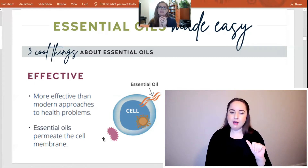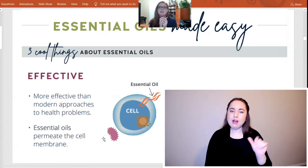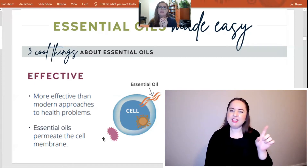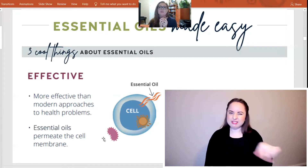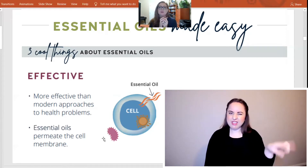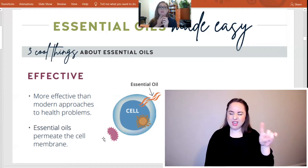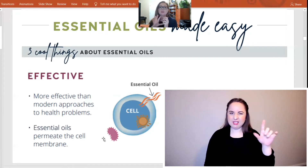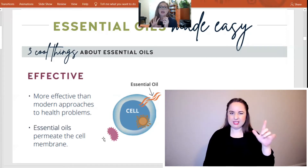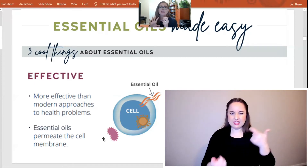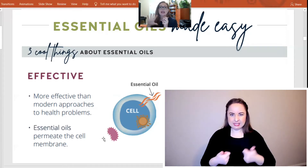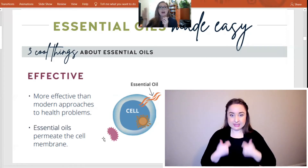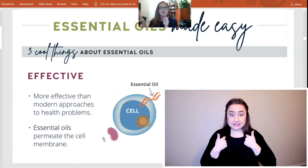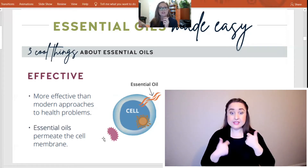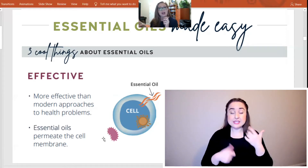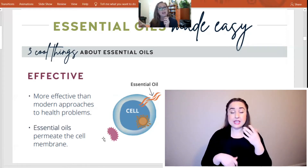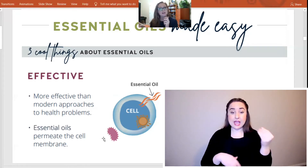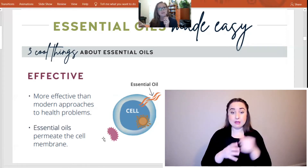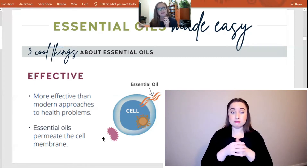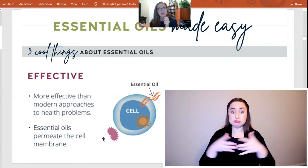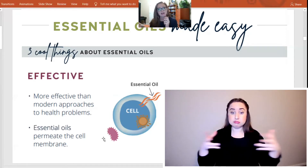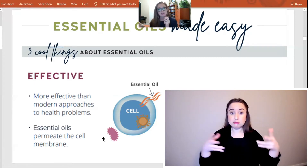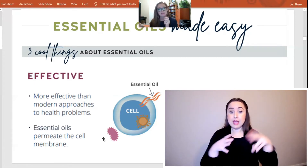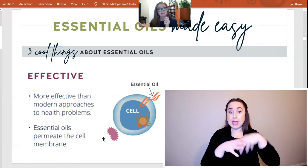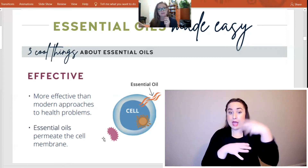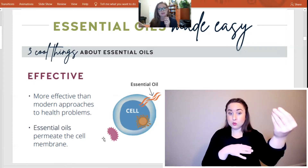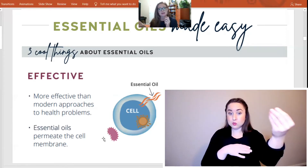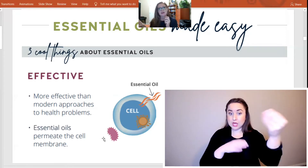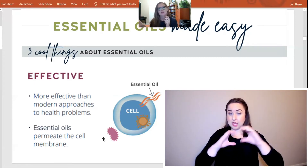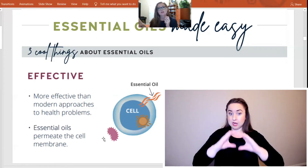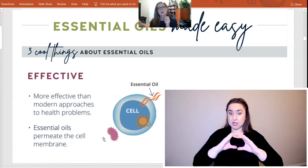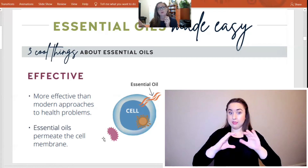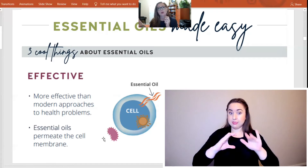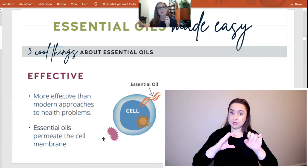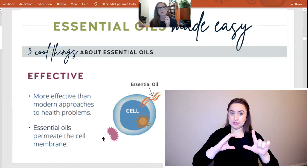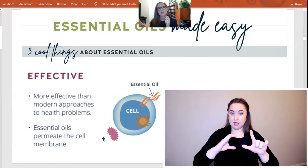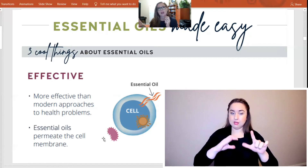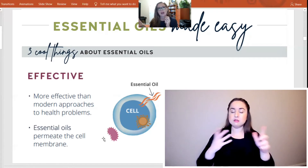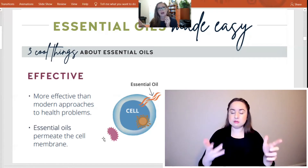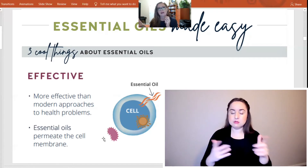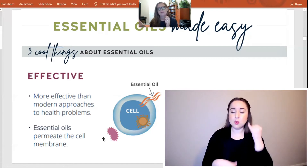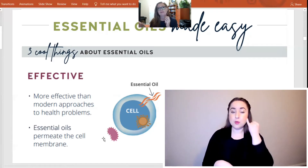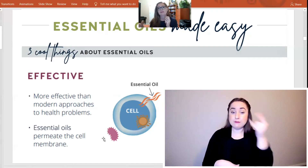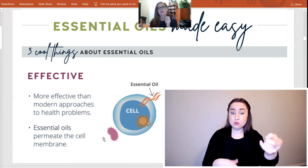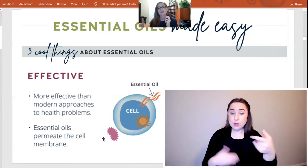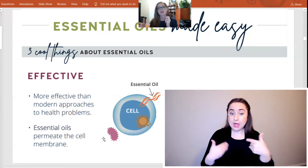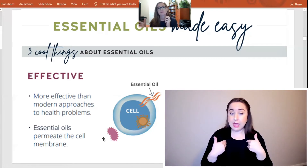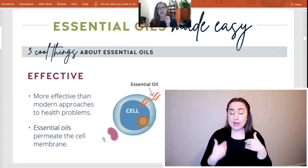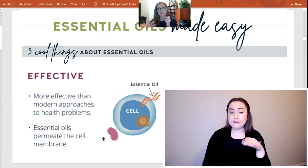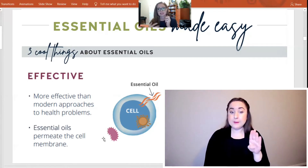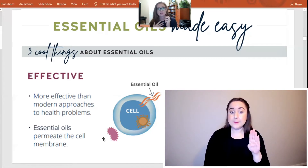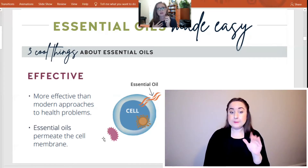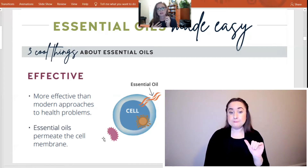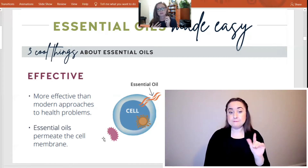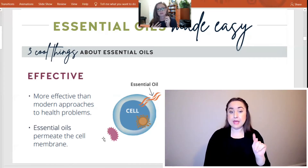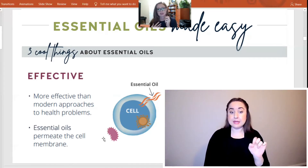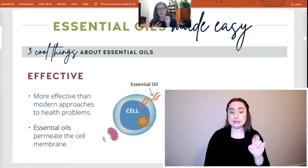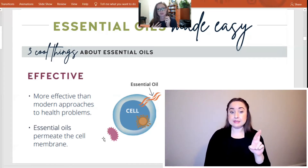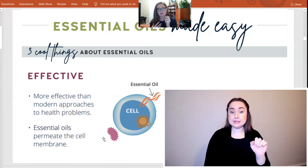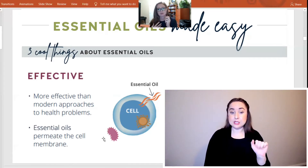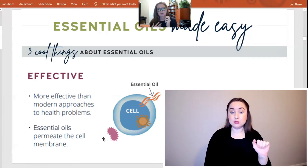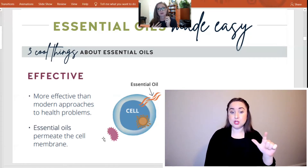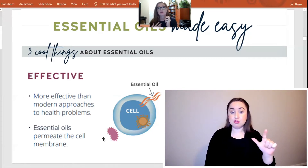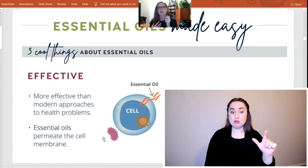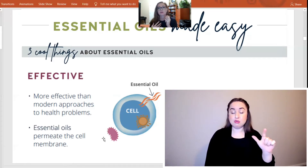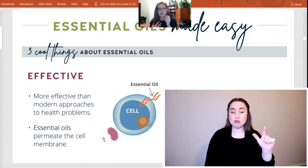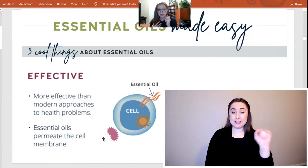lives and multiplies outside of the cell. So when we have a bacterial infection,